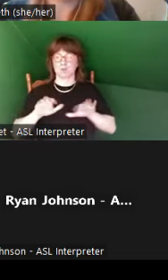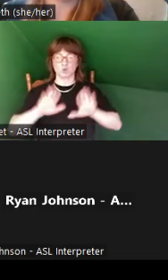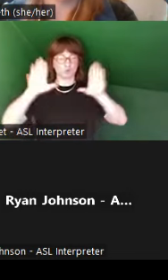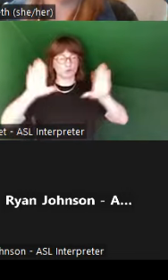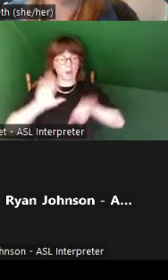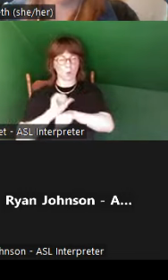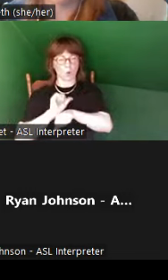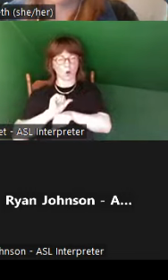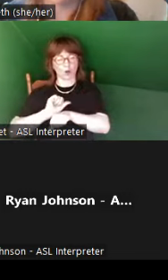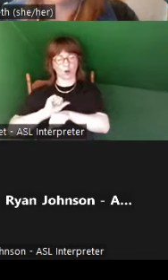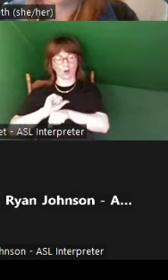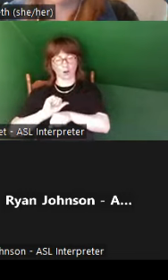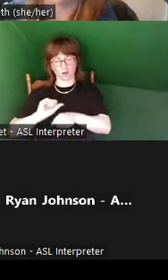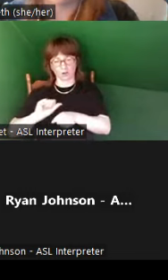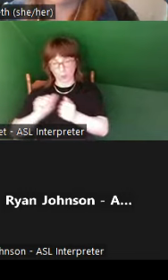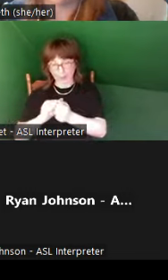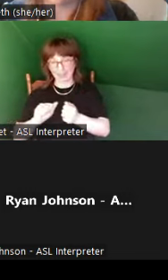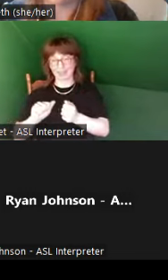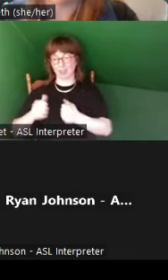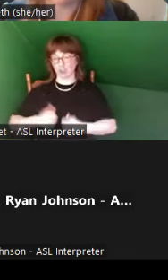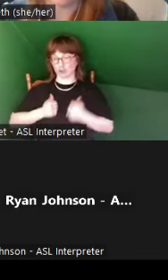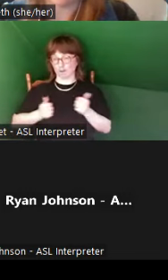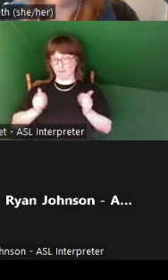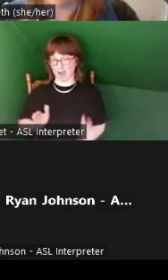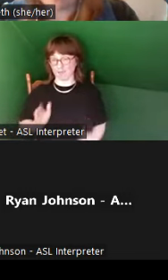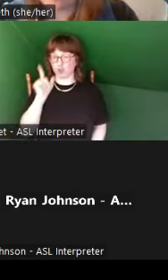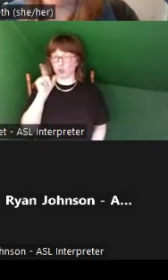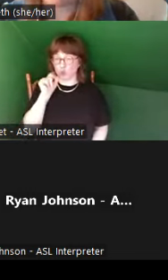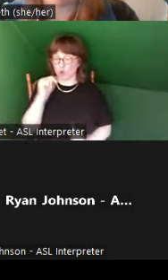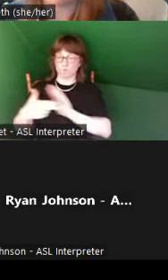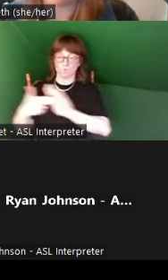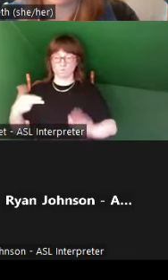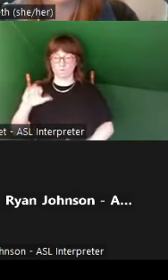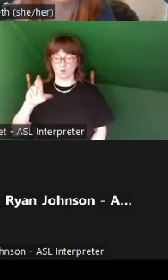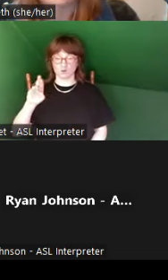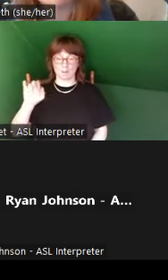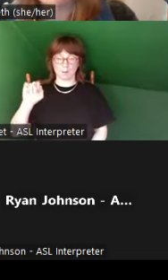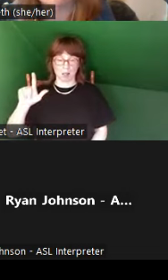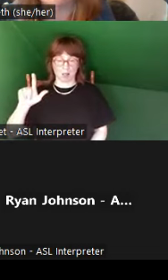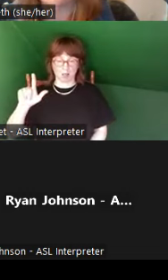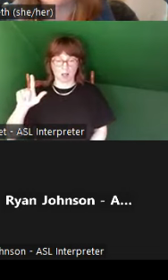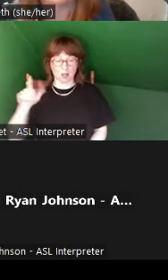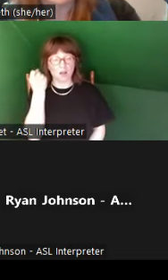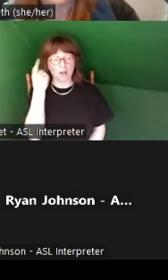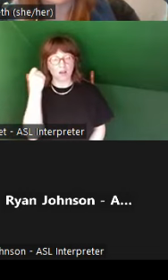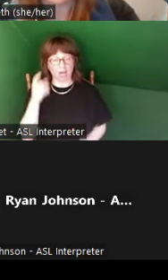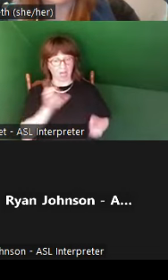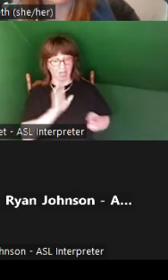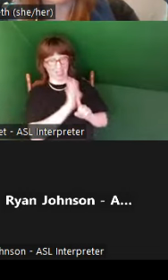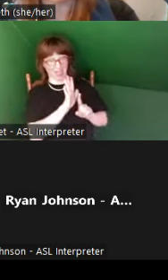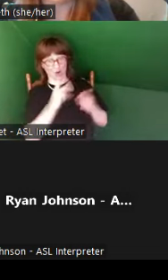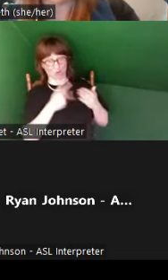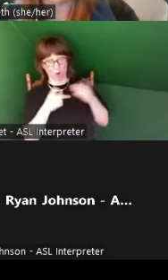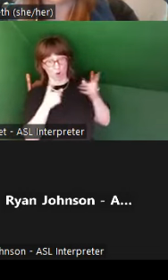survivors. And their executive director, Cindine Pazel, says that most of the things abusers